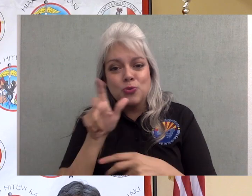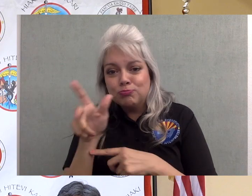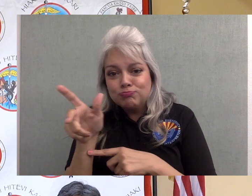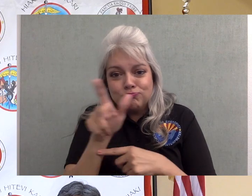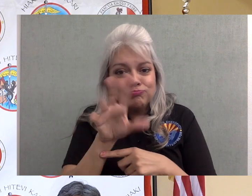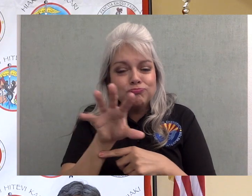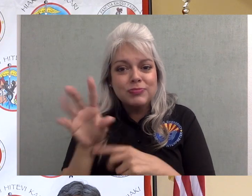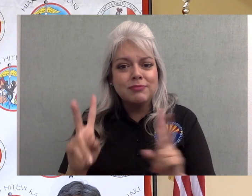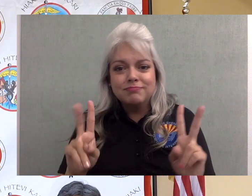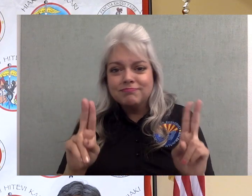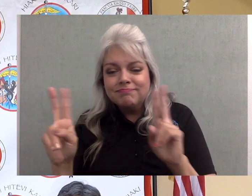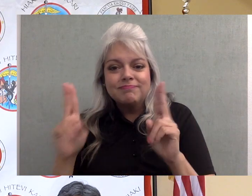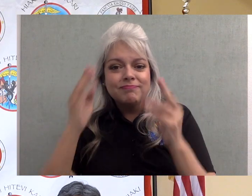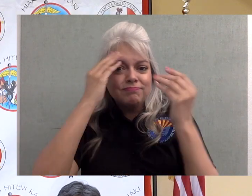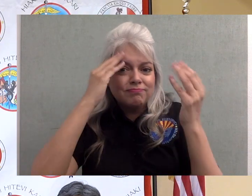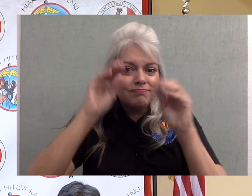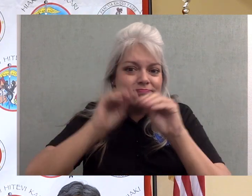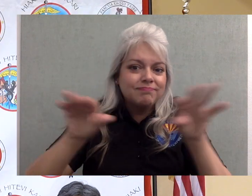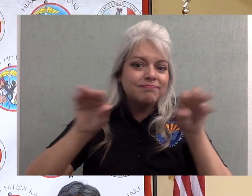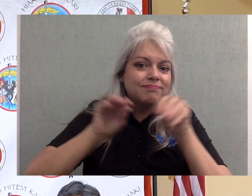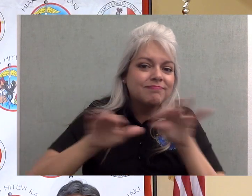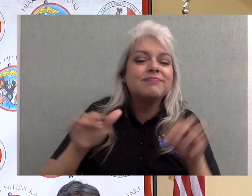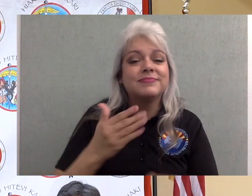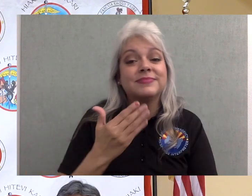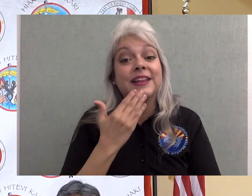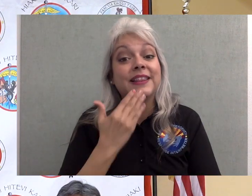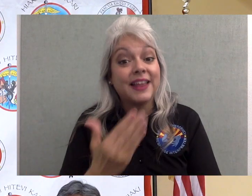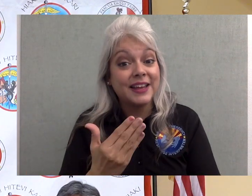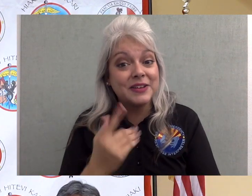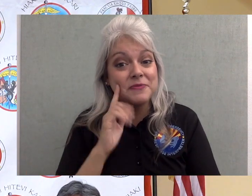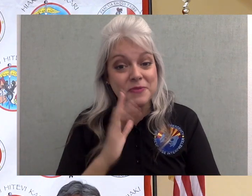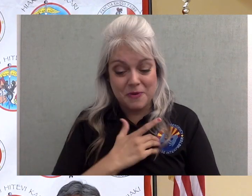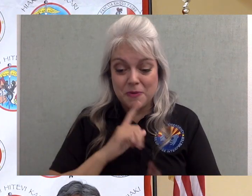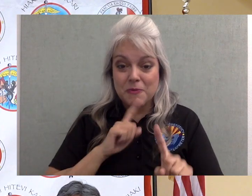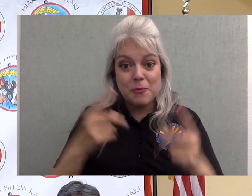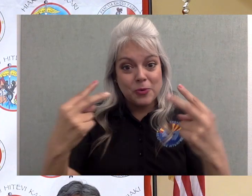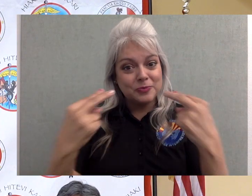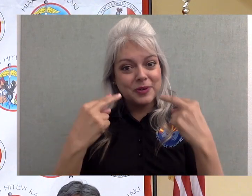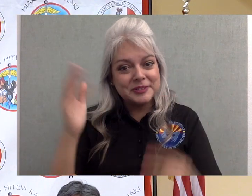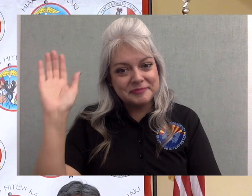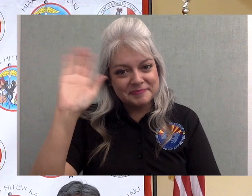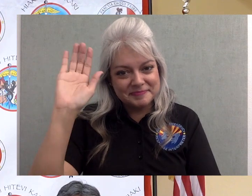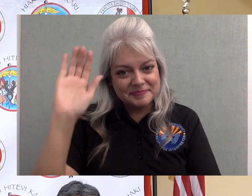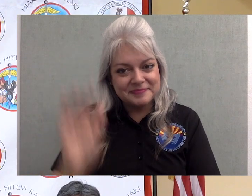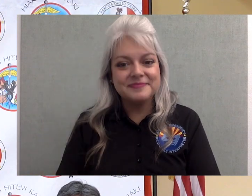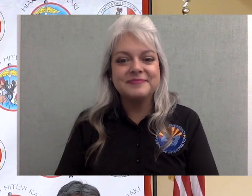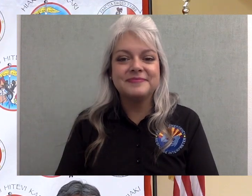appreciate their assistance. And that's the end of our report for now. Thank you. Bye-bye.